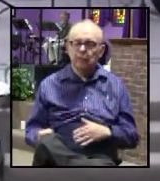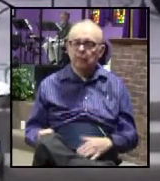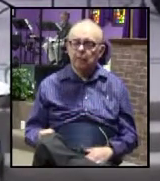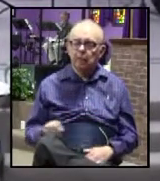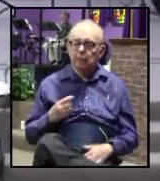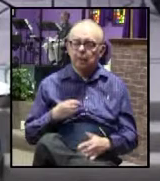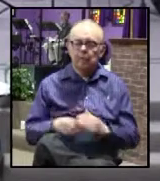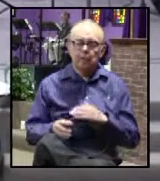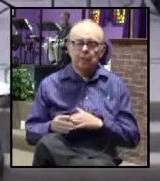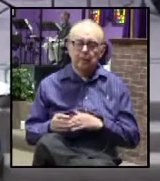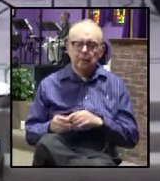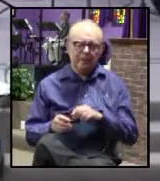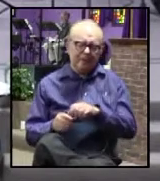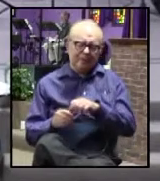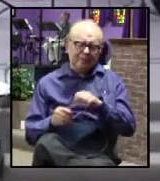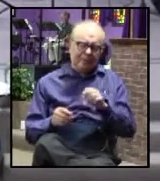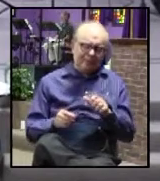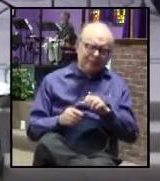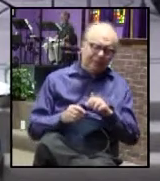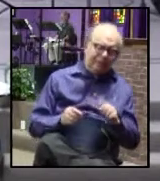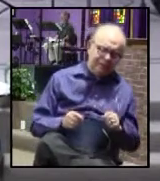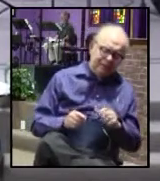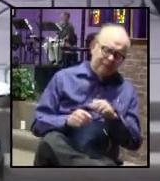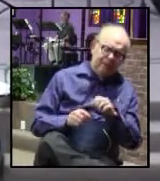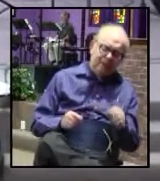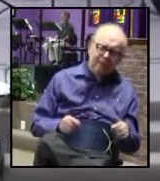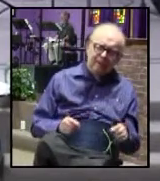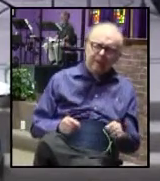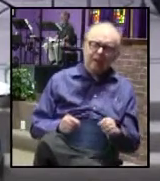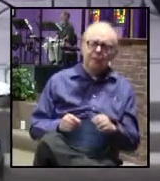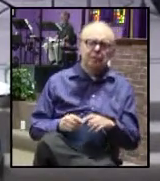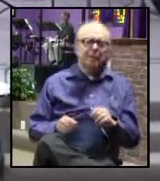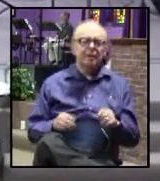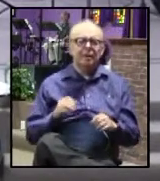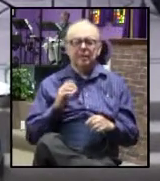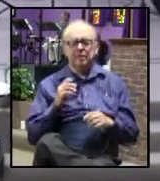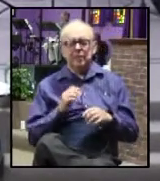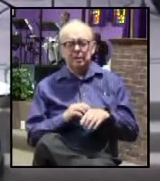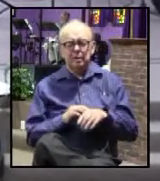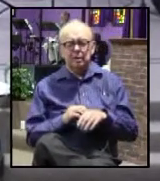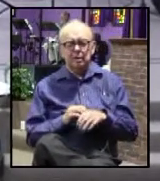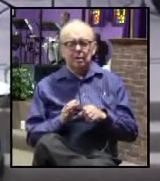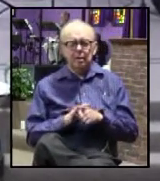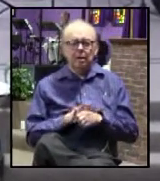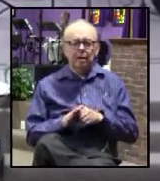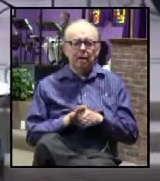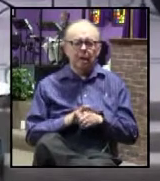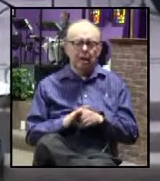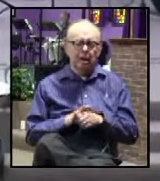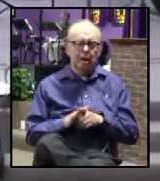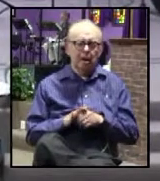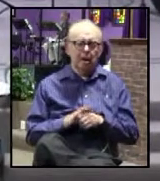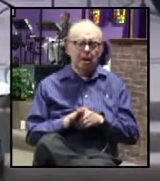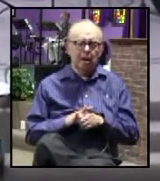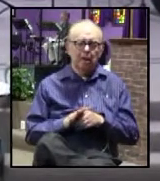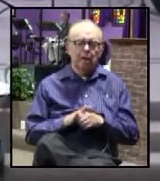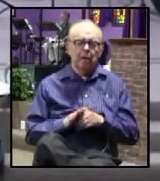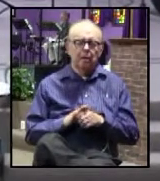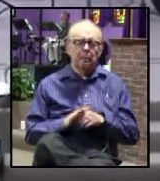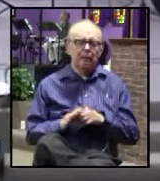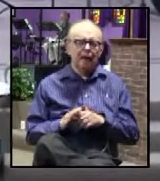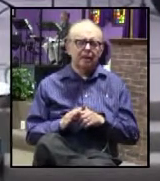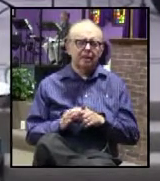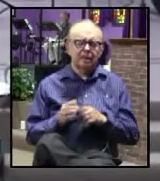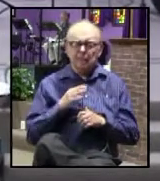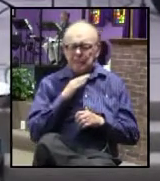I'd go in there and I'd peel his tape off. It looked like I was peeling his skin off. And it was full of black toe jam,